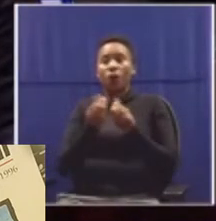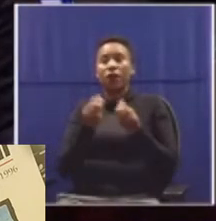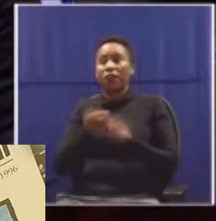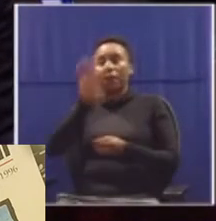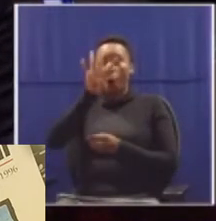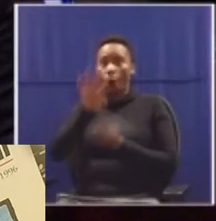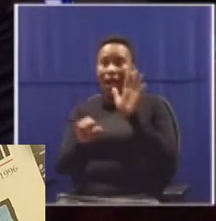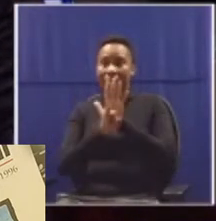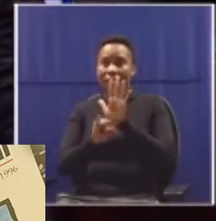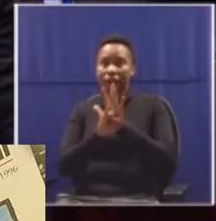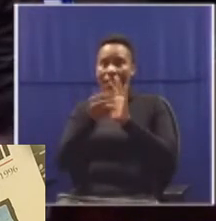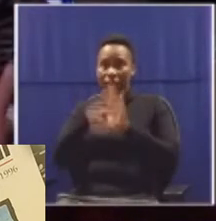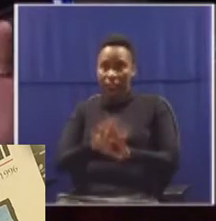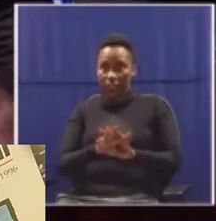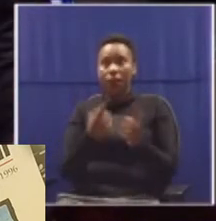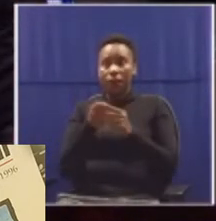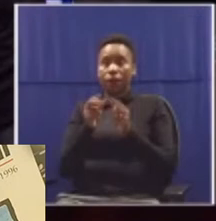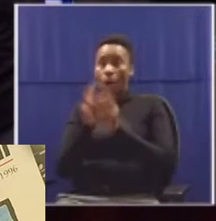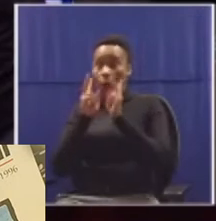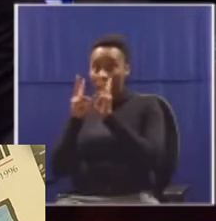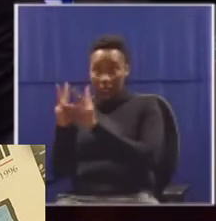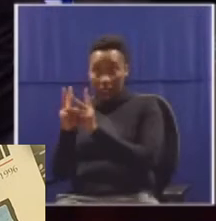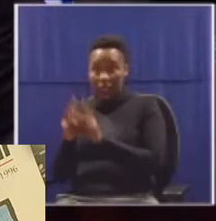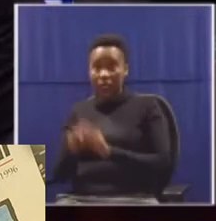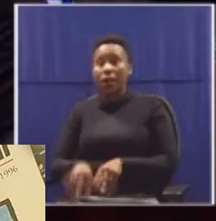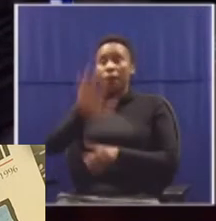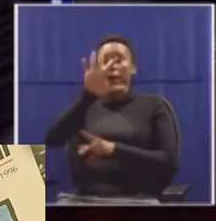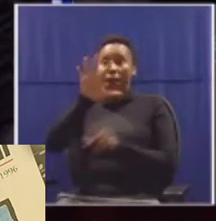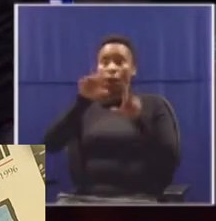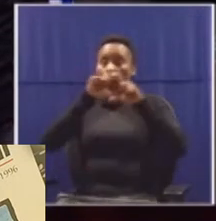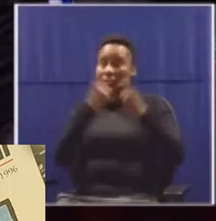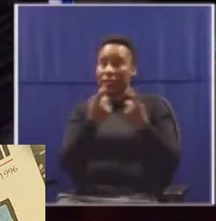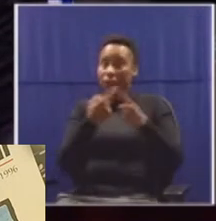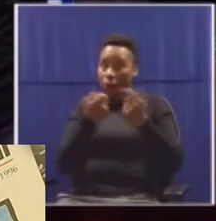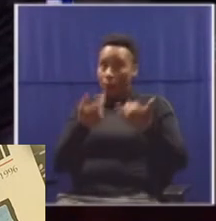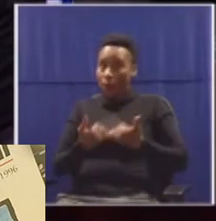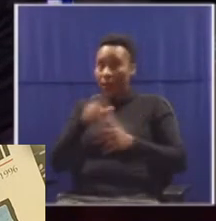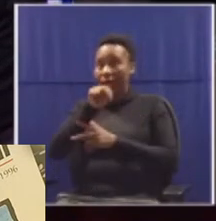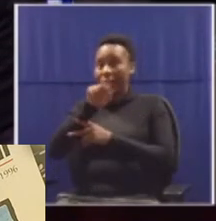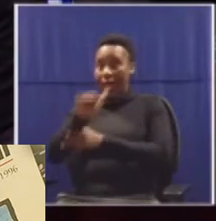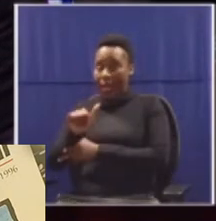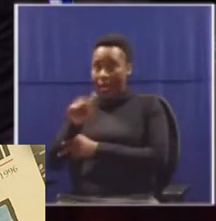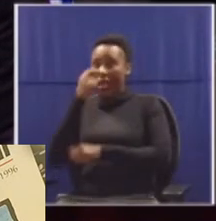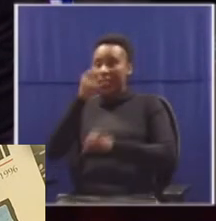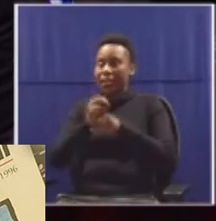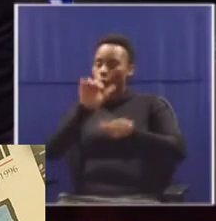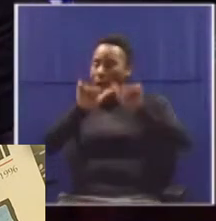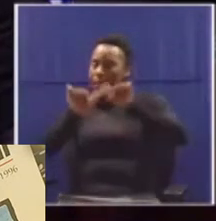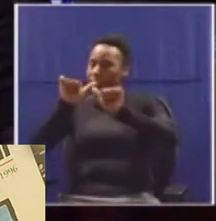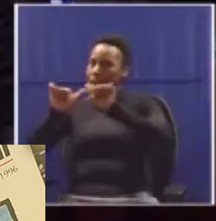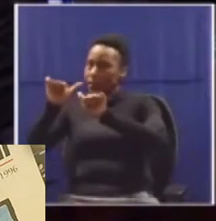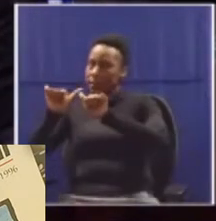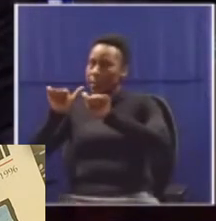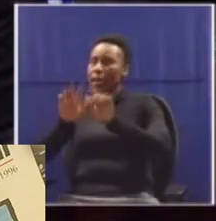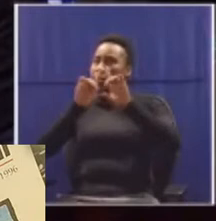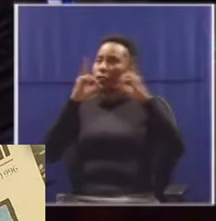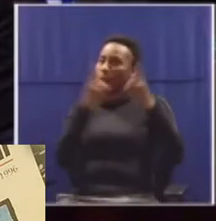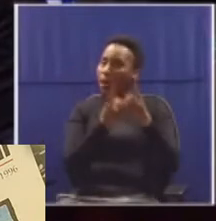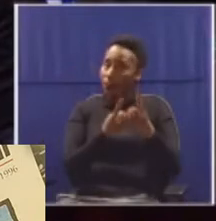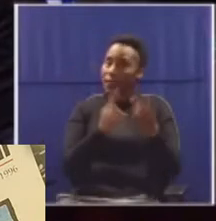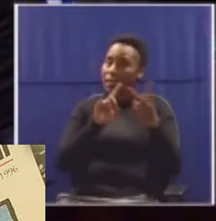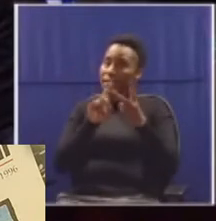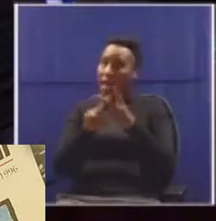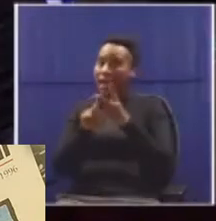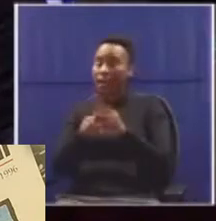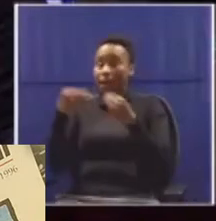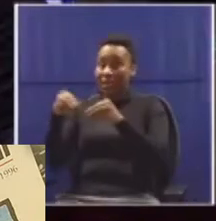in terms of oversight this means that the five Committees of the National Assembly will be will need to assess whether the department and entities